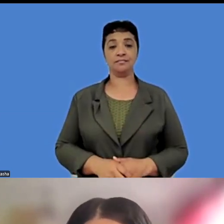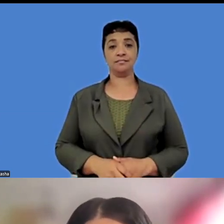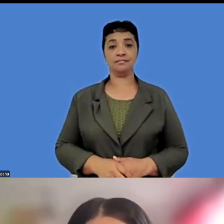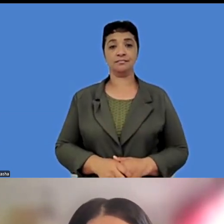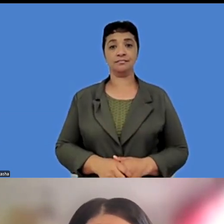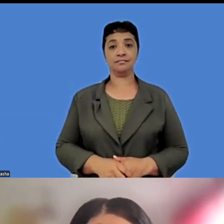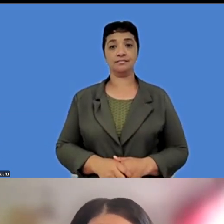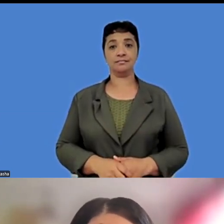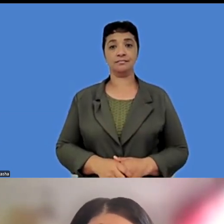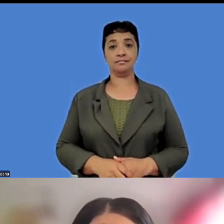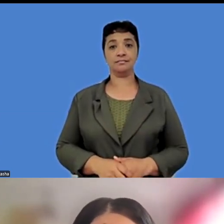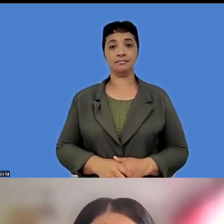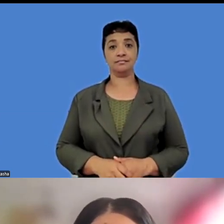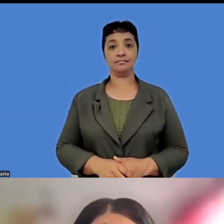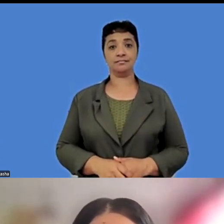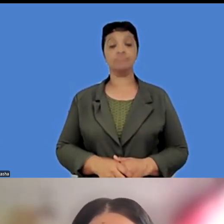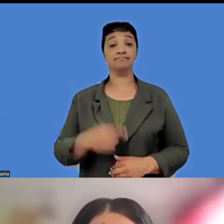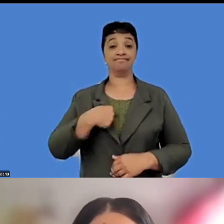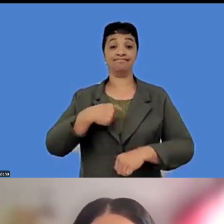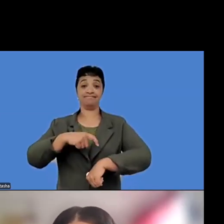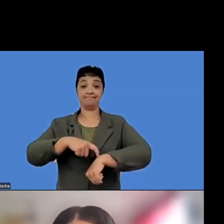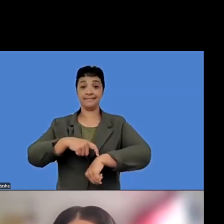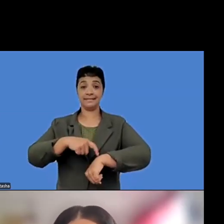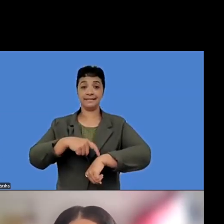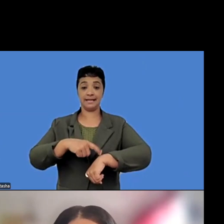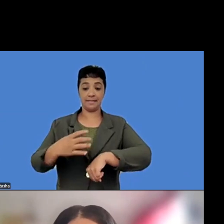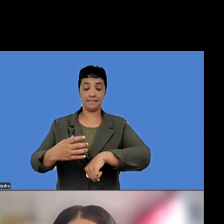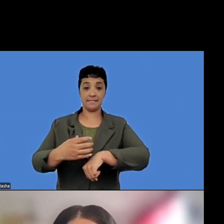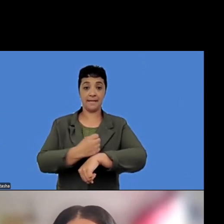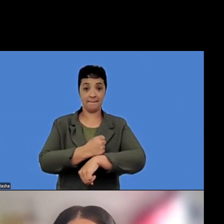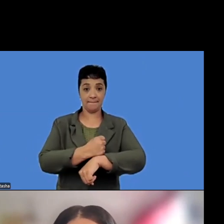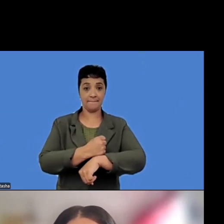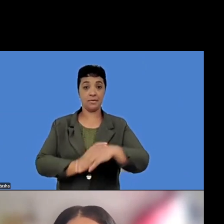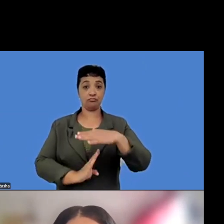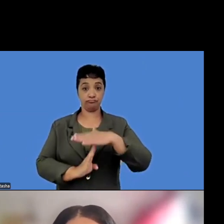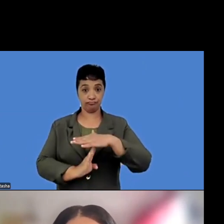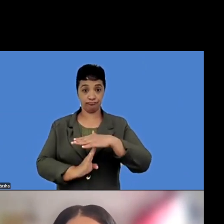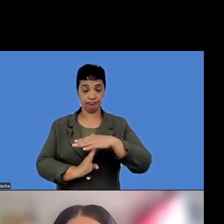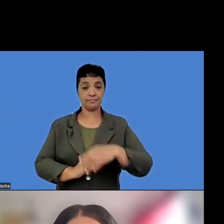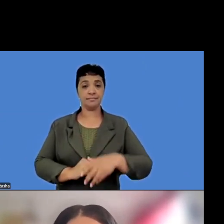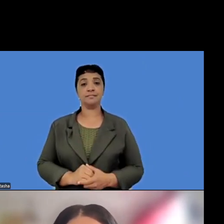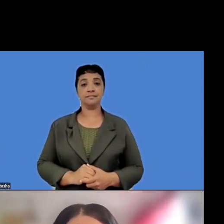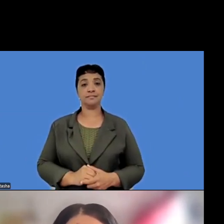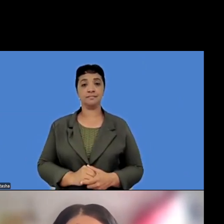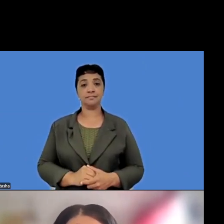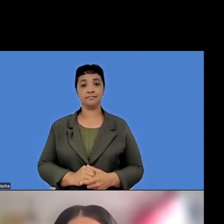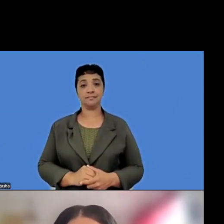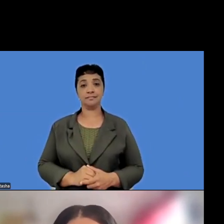are reaching the time limit that we are allowed to. Do we have